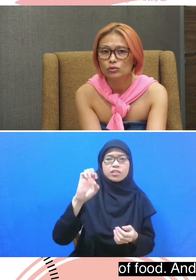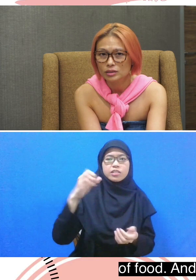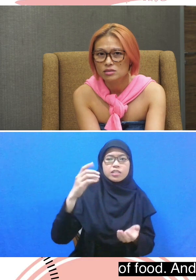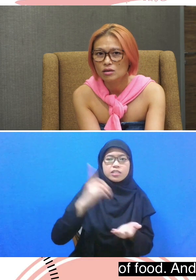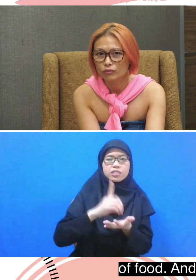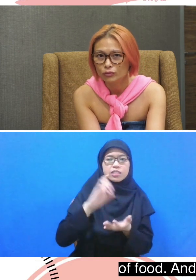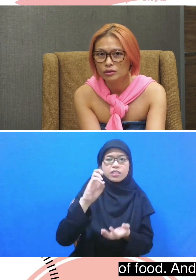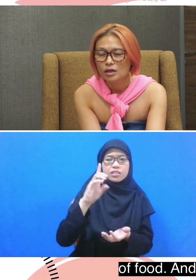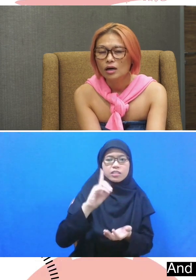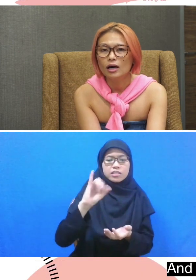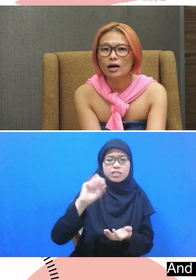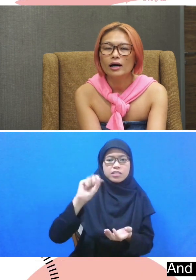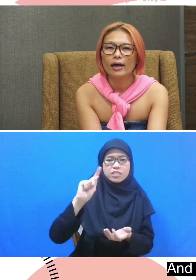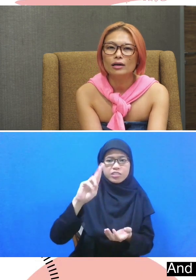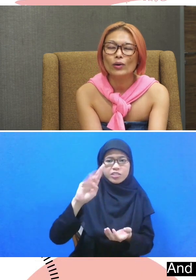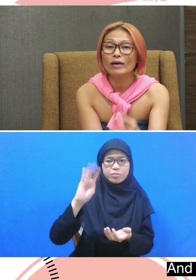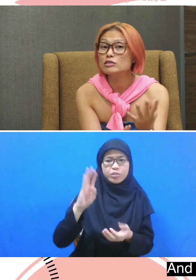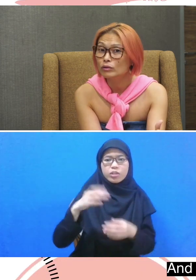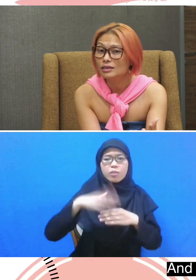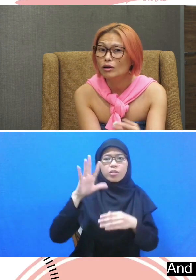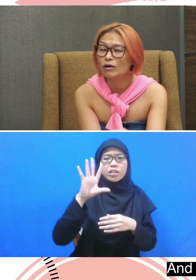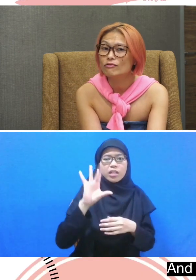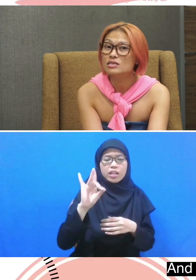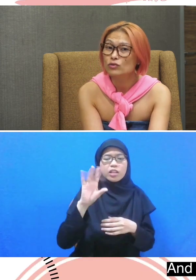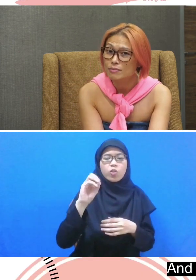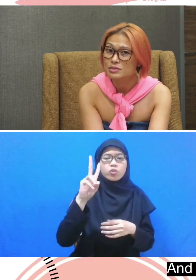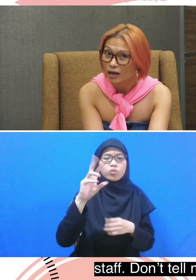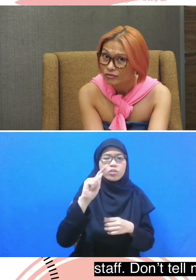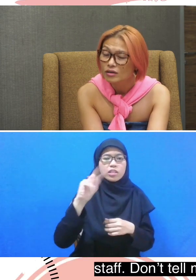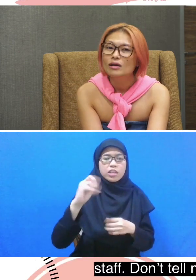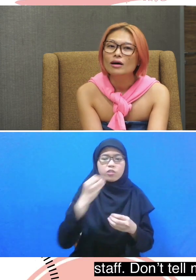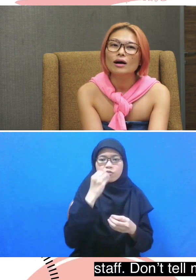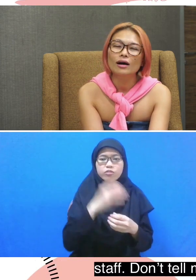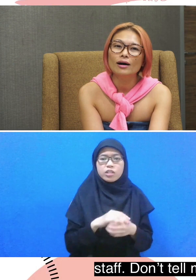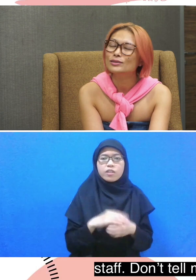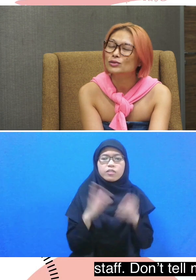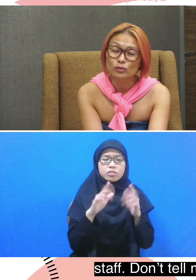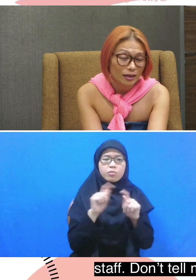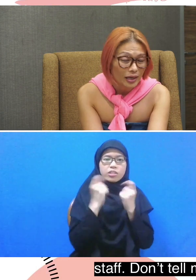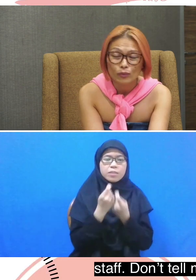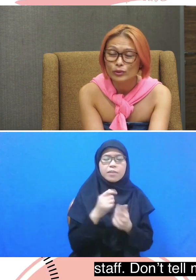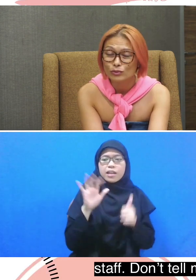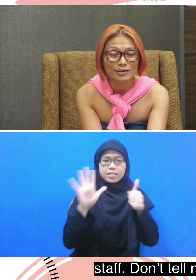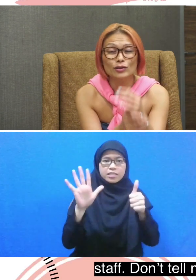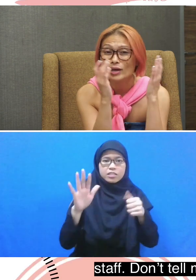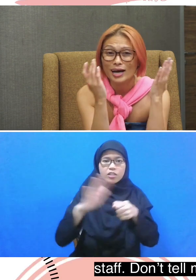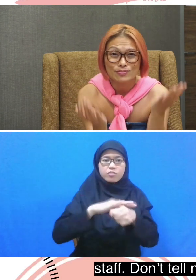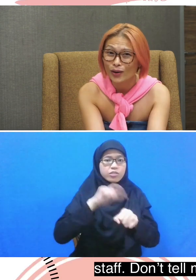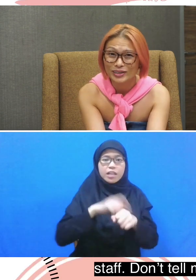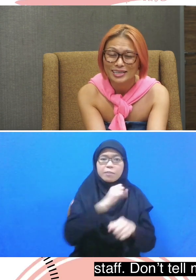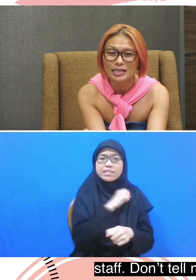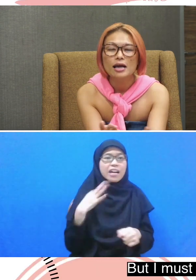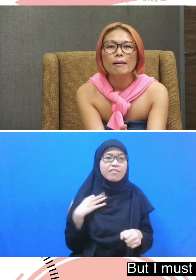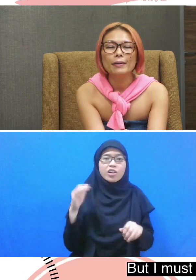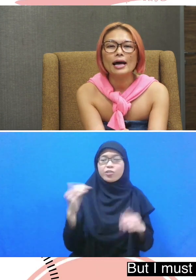802 tons of food. We have a small team of 6 full-time staff. Don't tell me how we do it, and don't ask me how